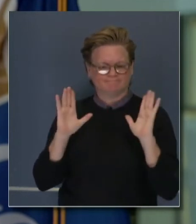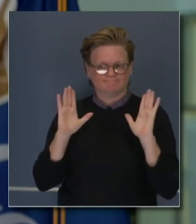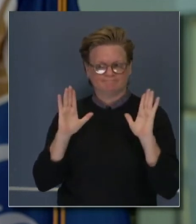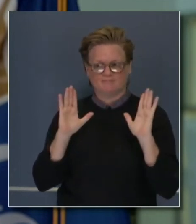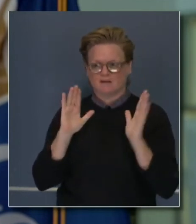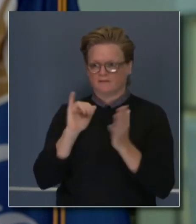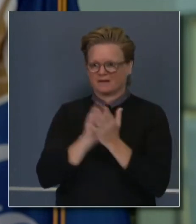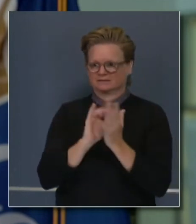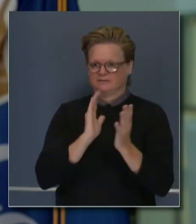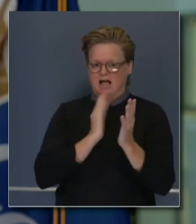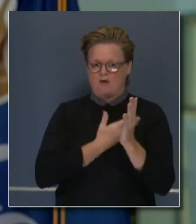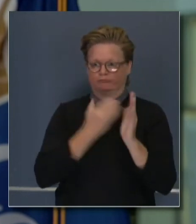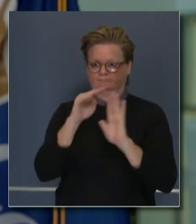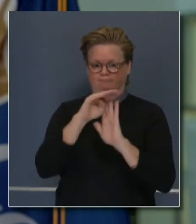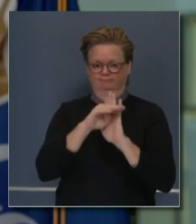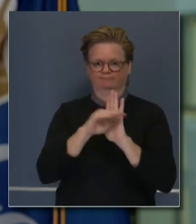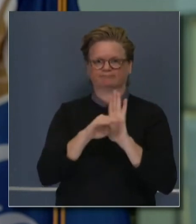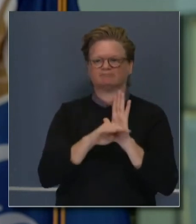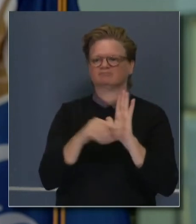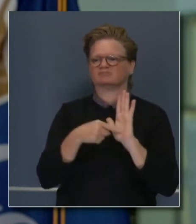New York Times.